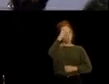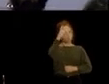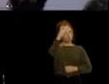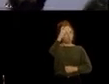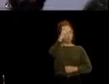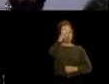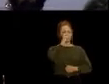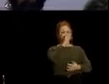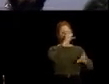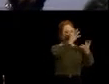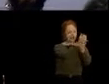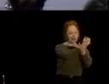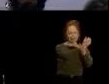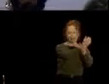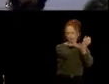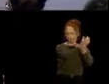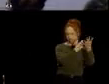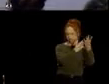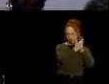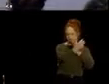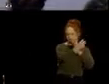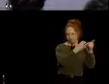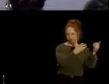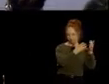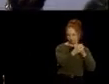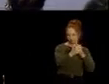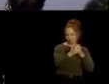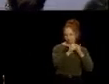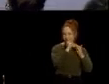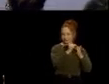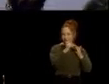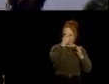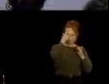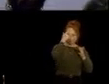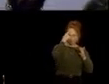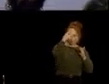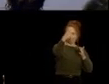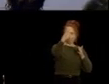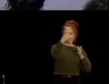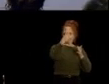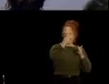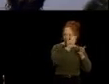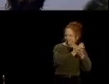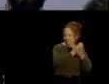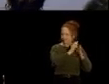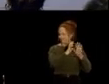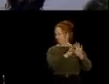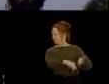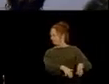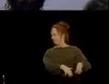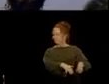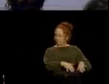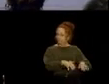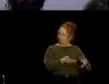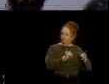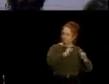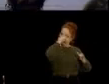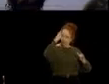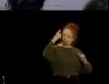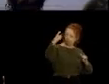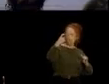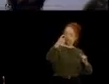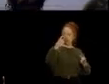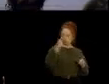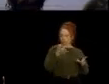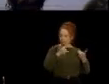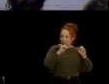part of one dream doesn't come true doesn't mean the dream wasn't worth it. Doesn't mean that it can't, you know, happen one day. It's just